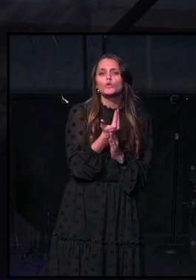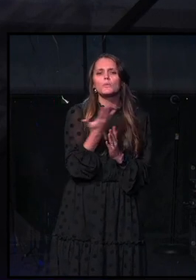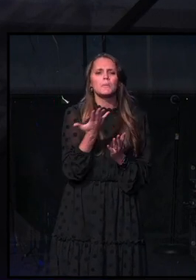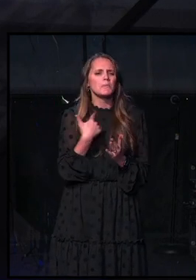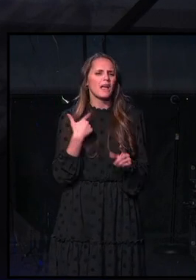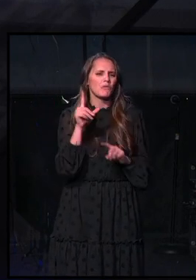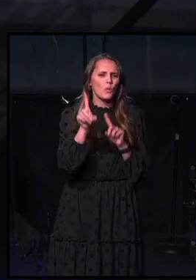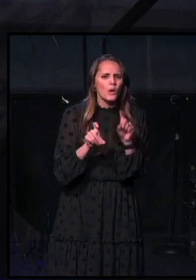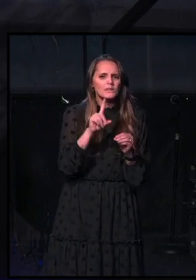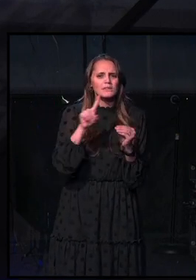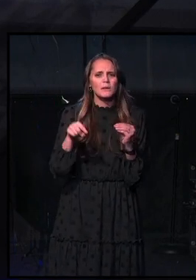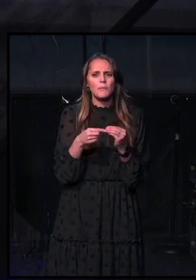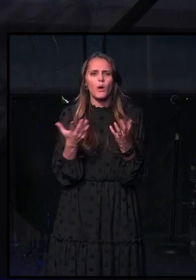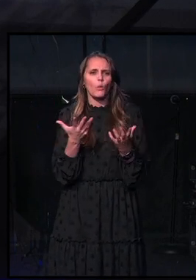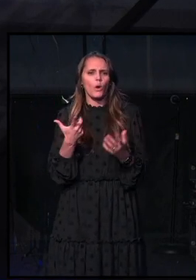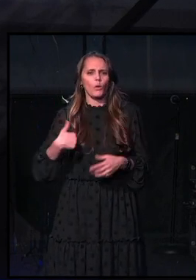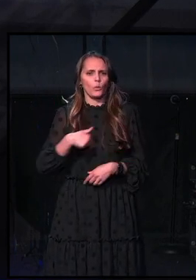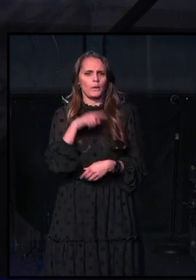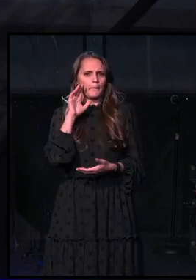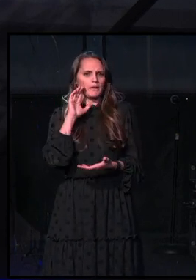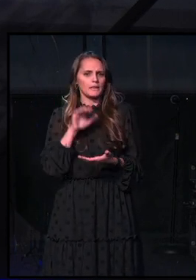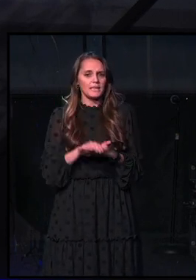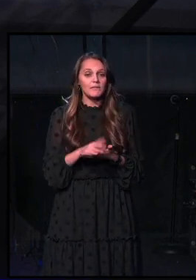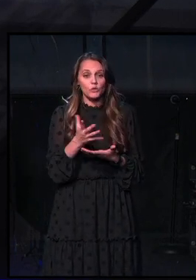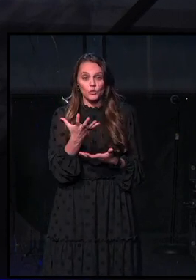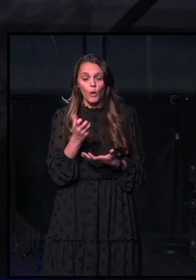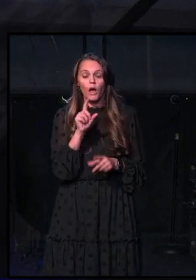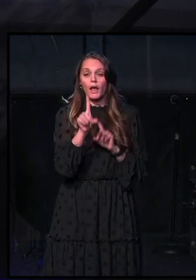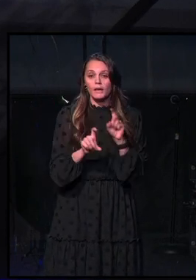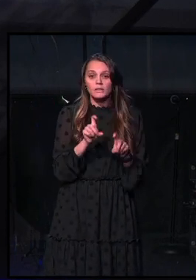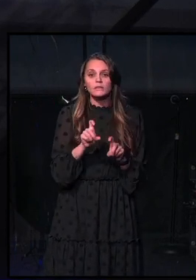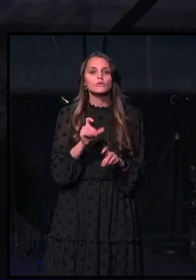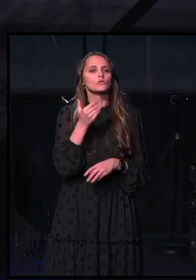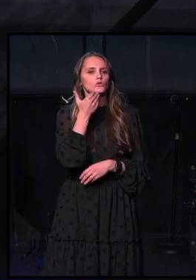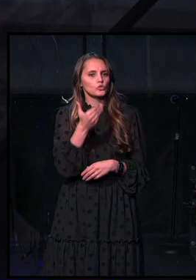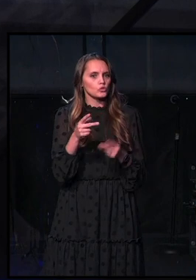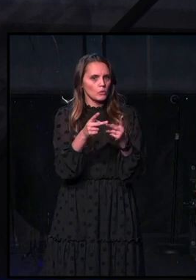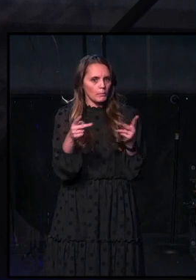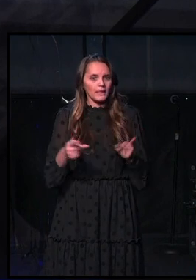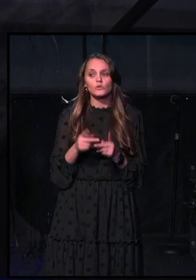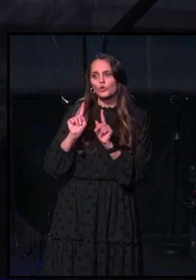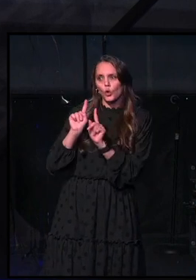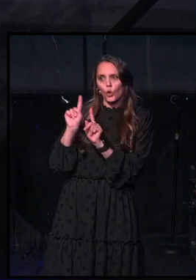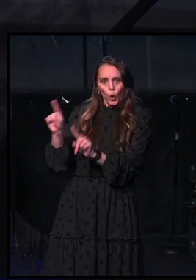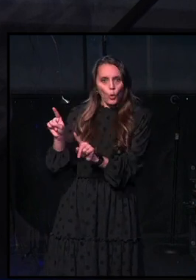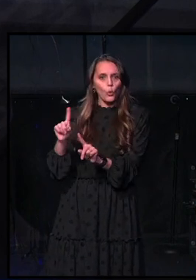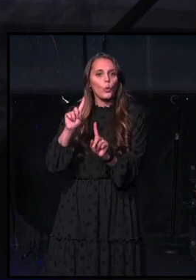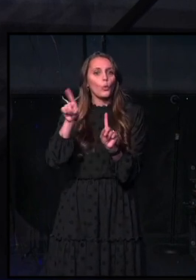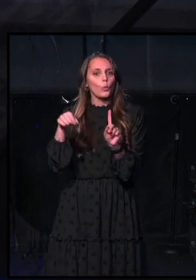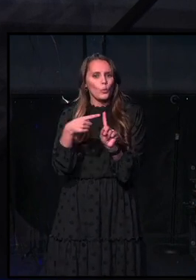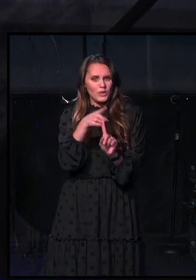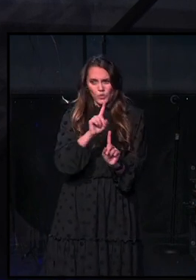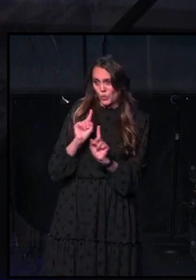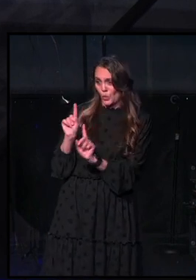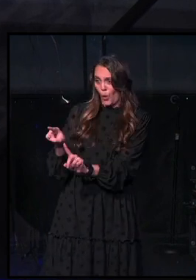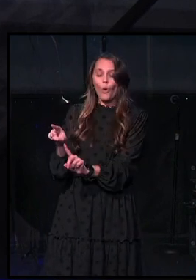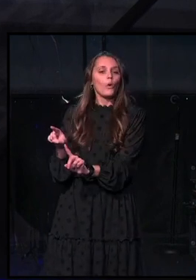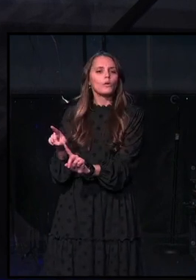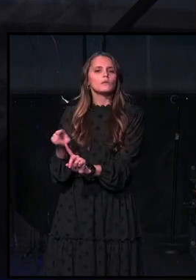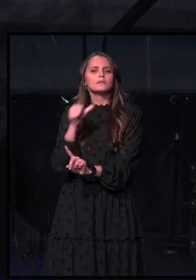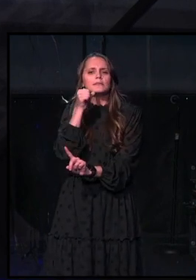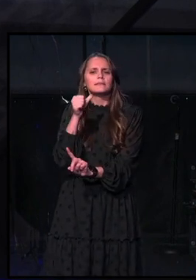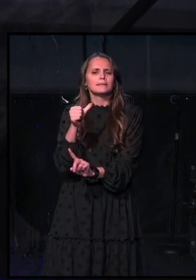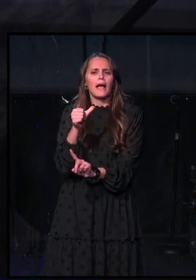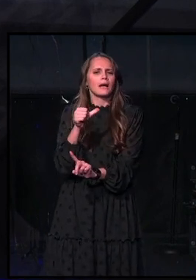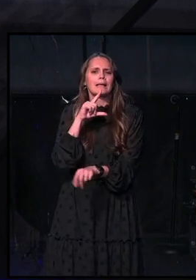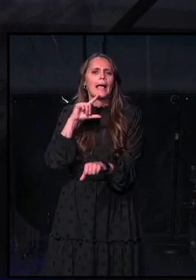believe, and you just have some questions. That is a great place to go. When you attend, you're not actually signing up to